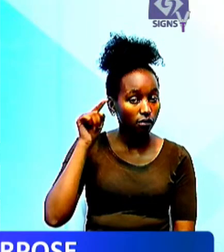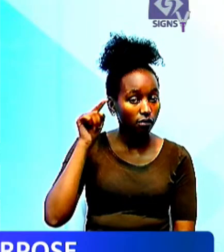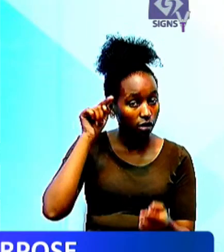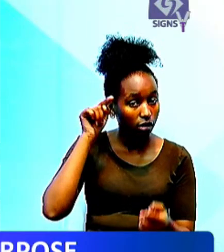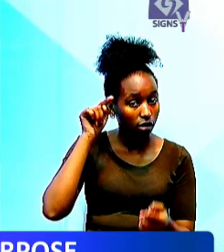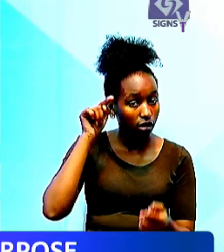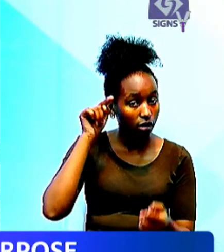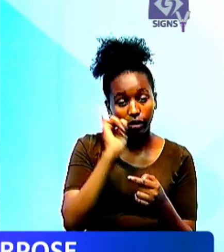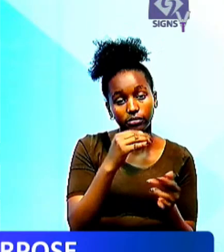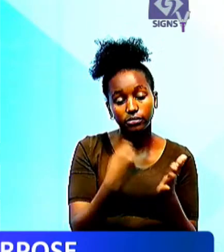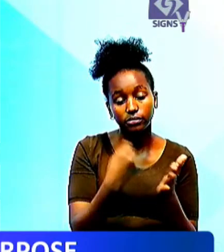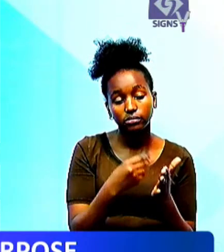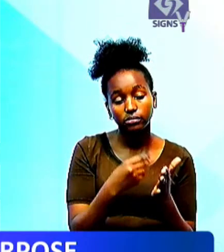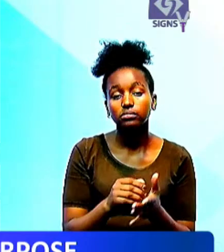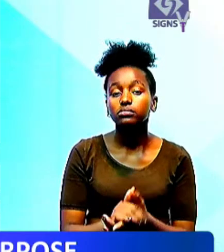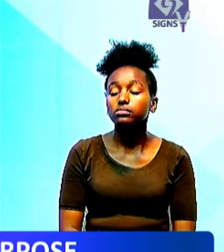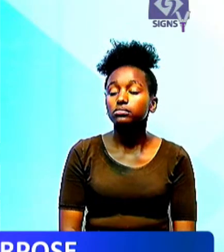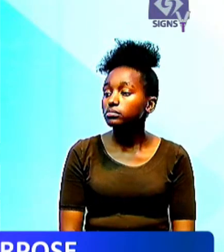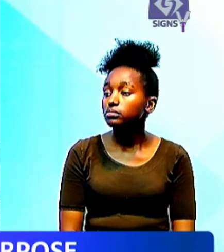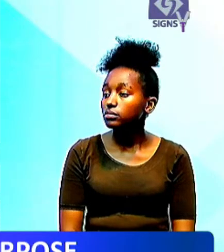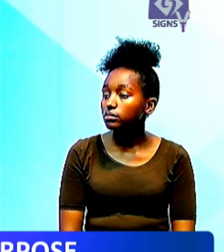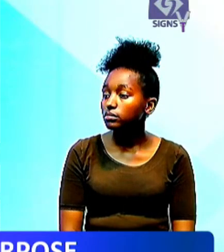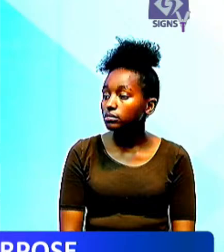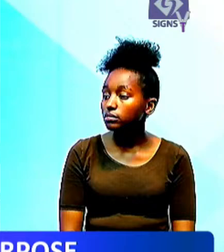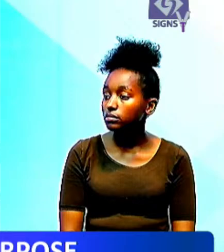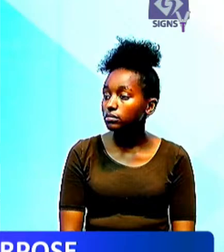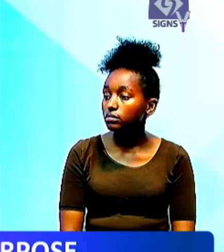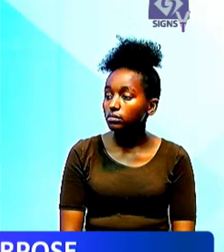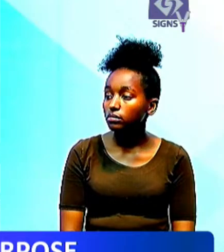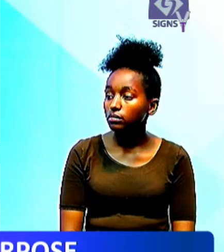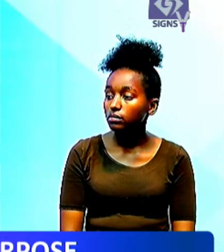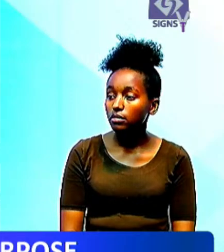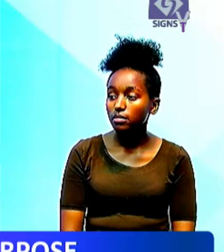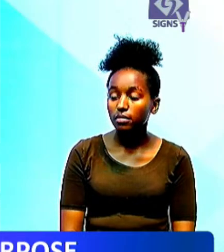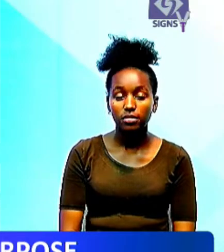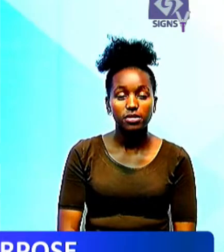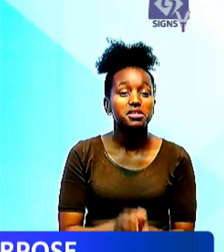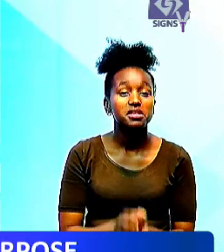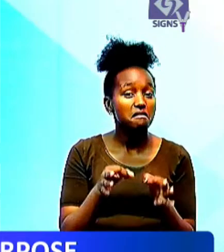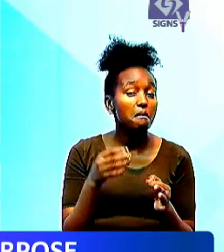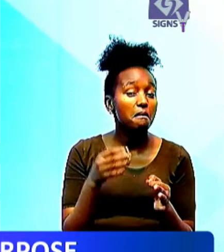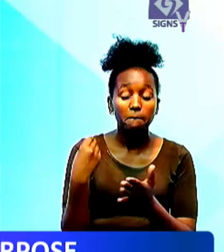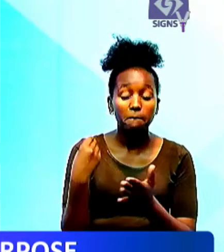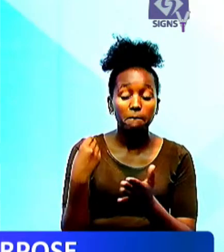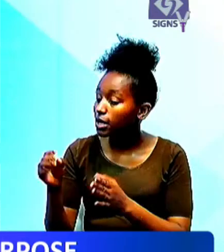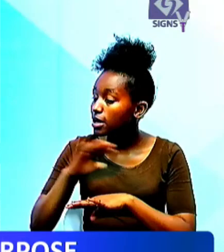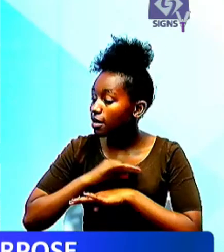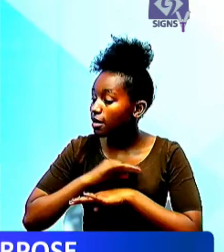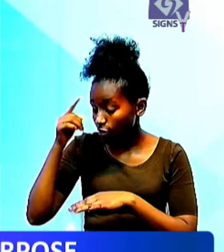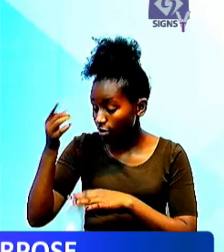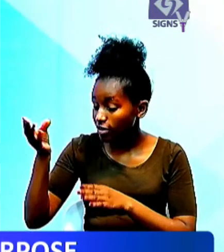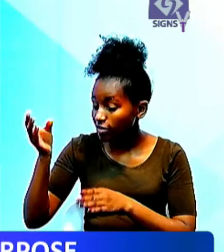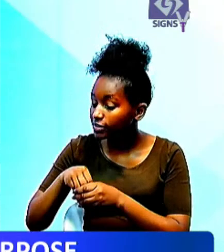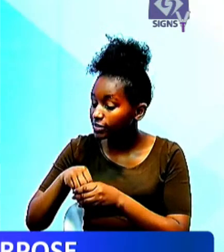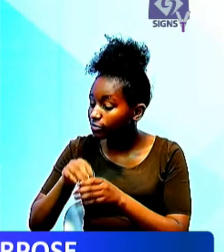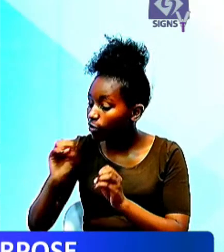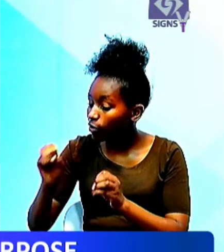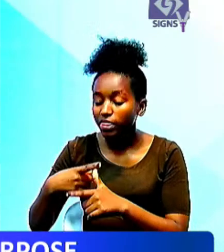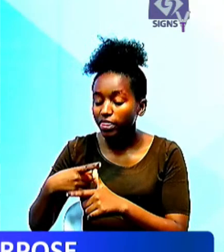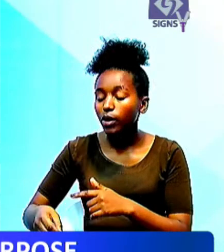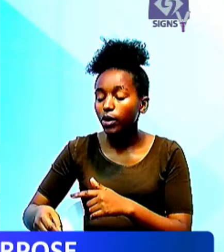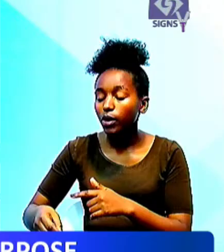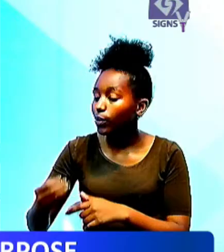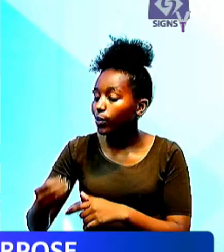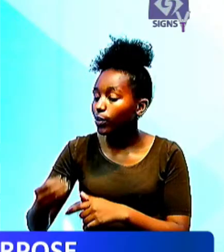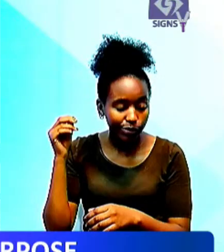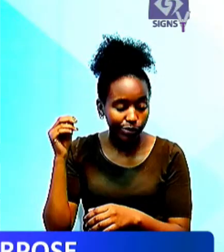your money. Put a purpose and a goal. They say if that money is not enough for investing, you keep that money. For me, I say, not every